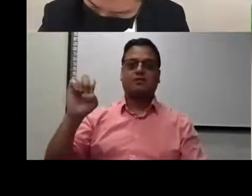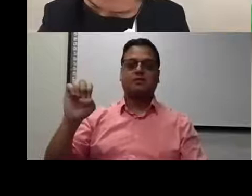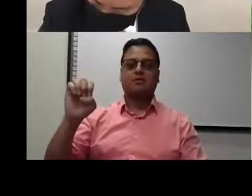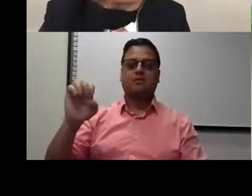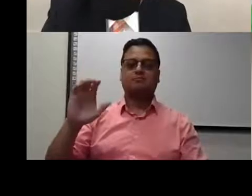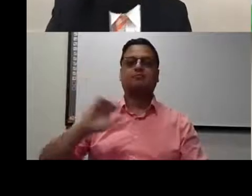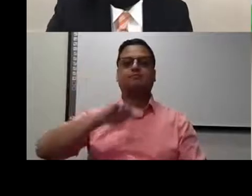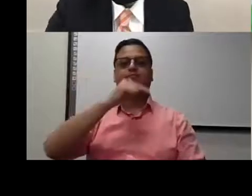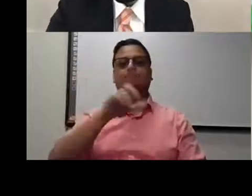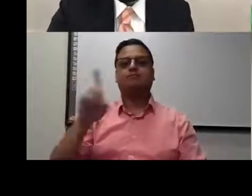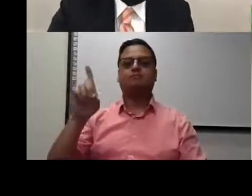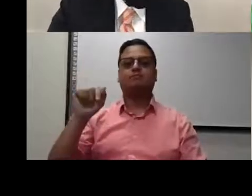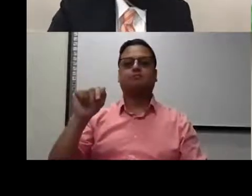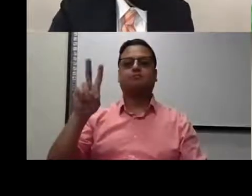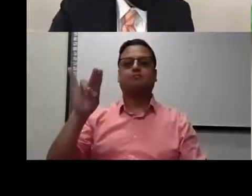go ahead.